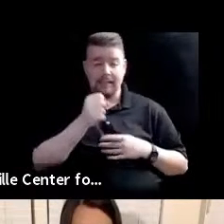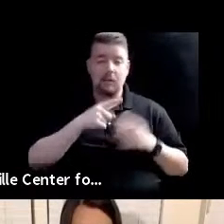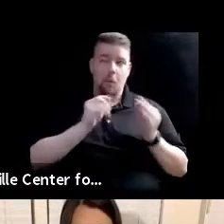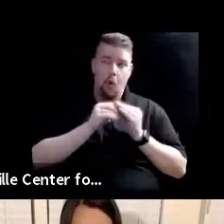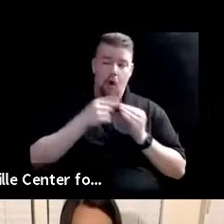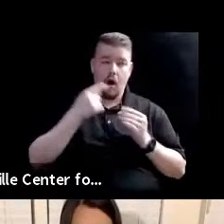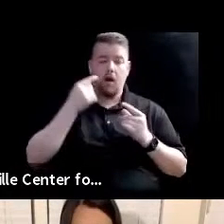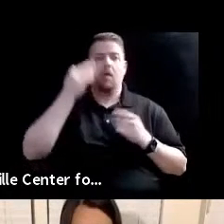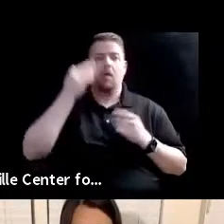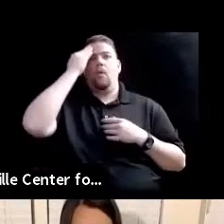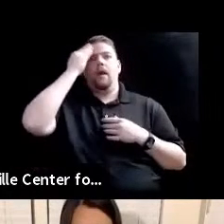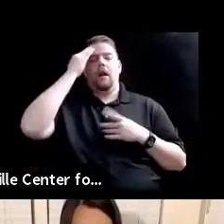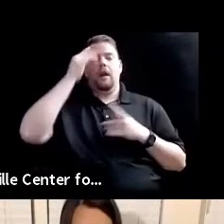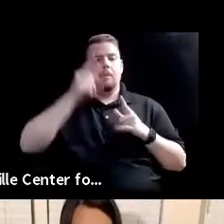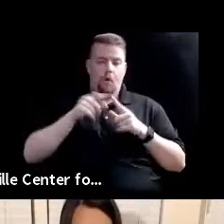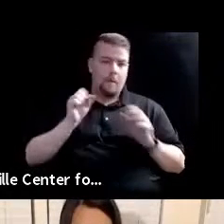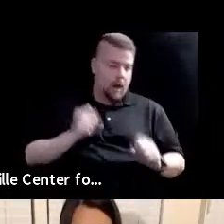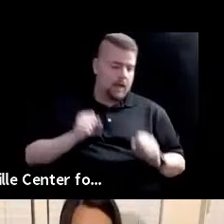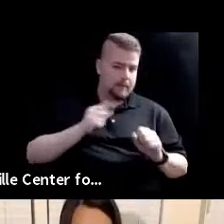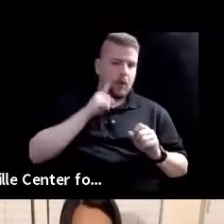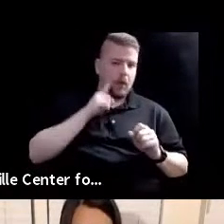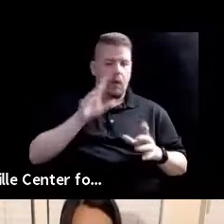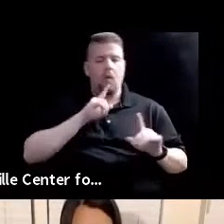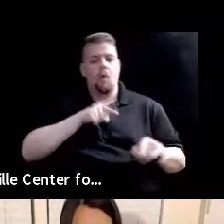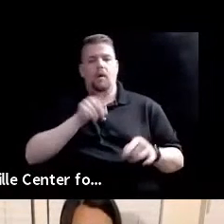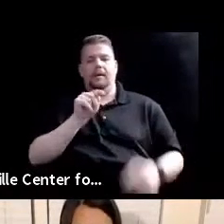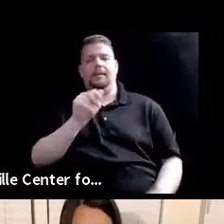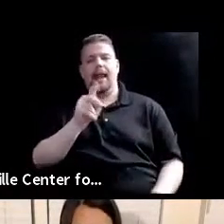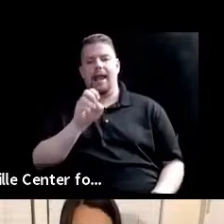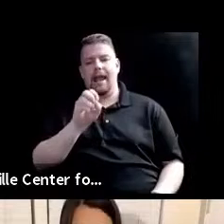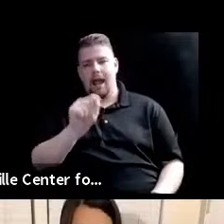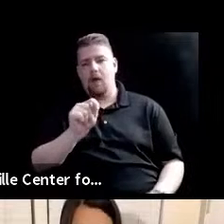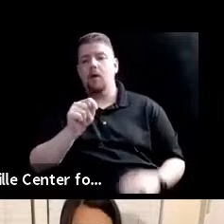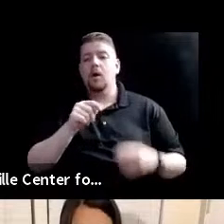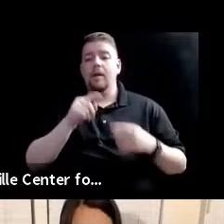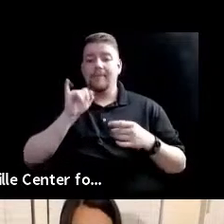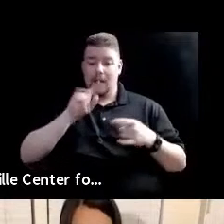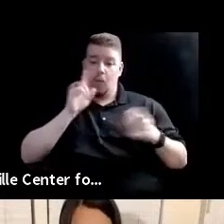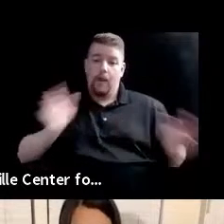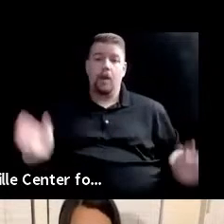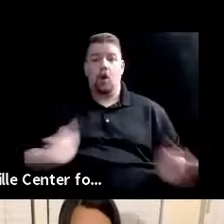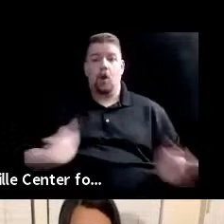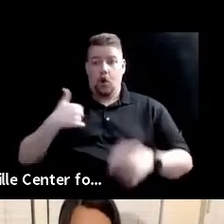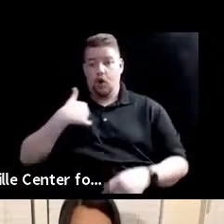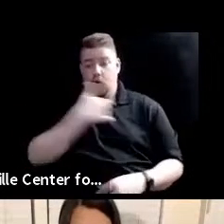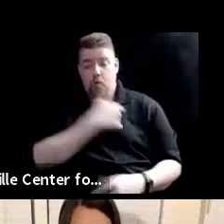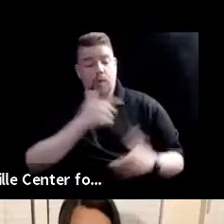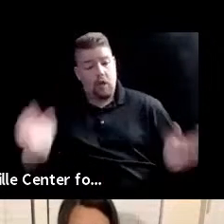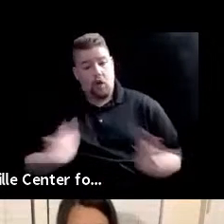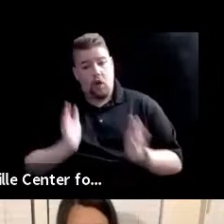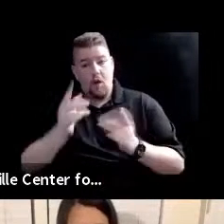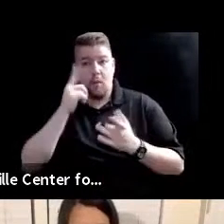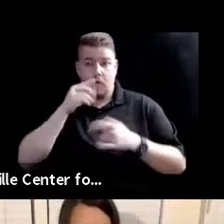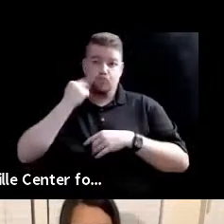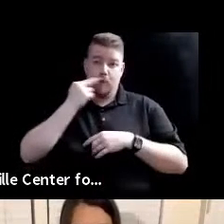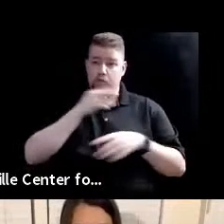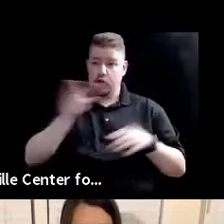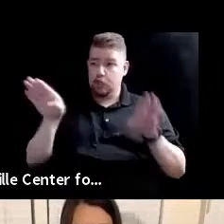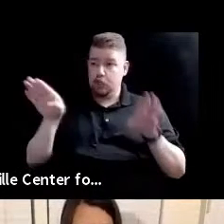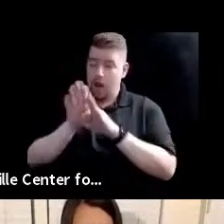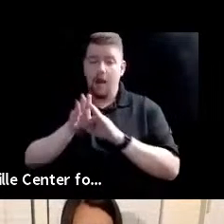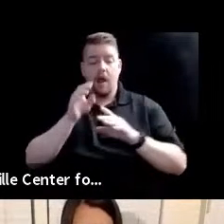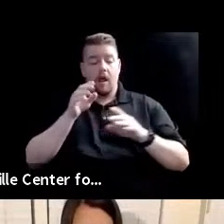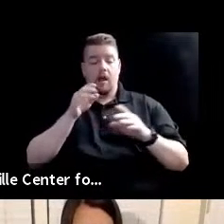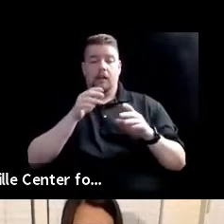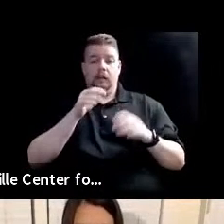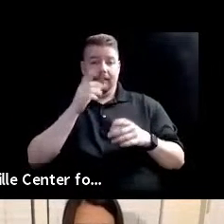more likely to do takeout. That's something that we encouraged when the restaurants were shut down from dine in, and we